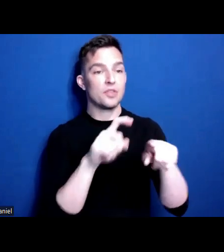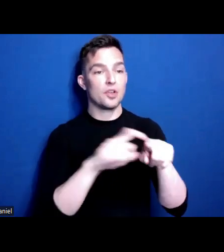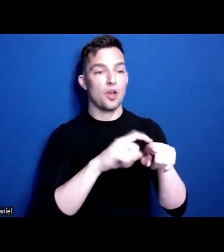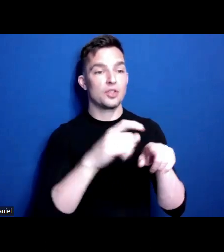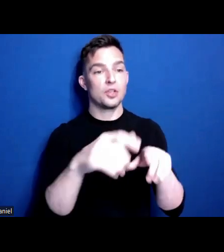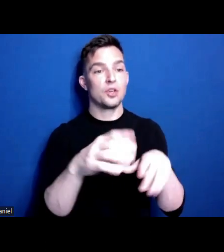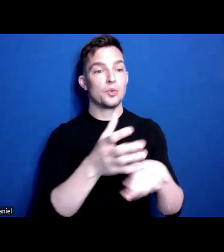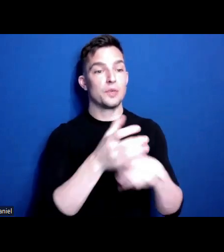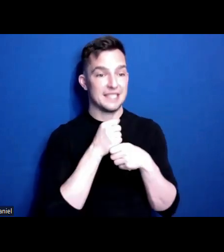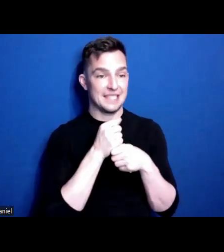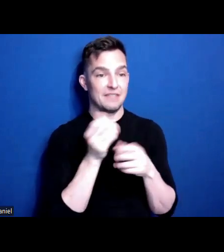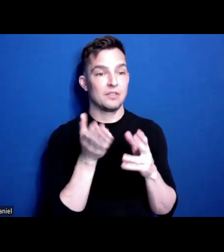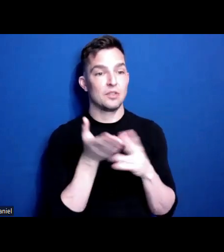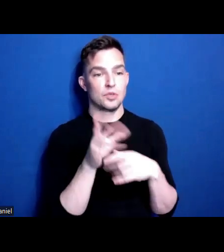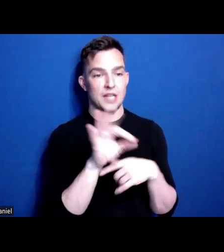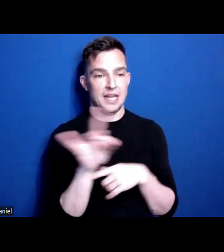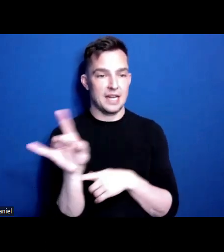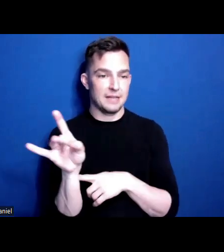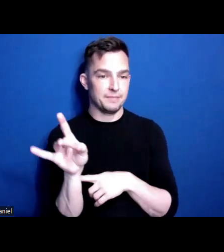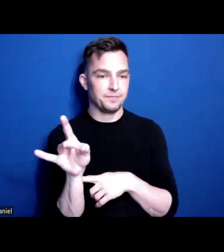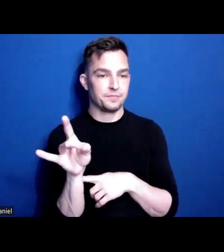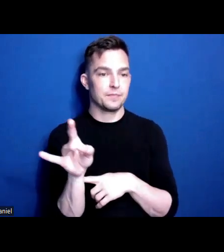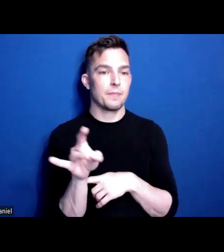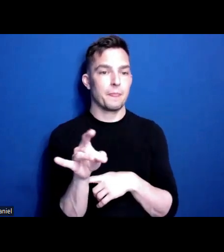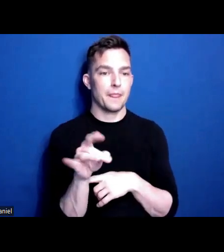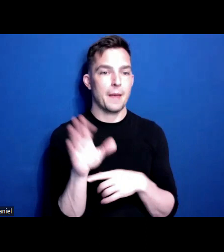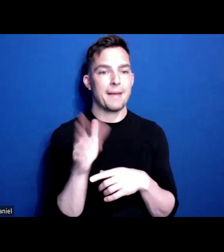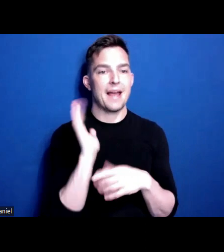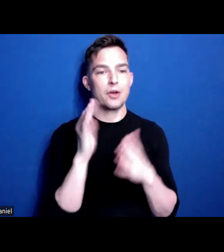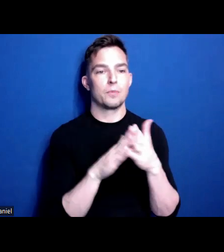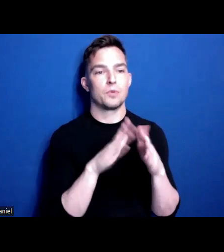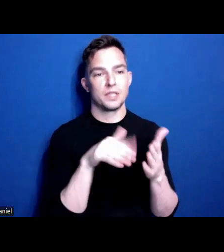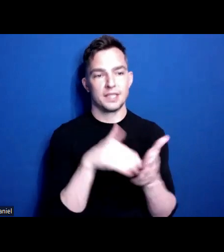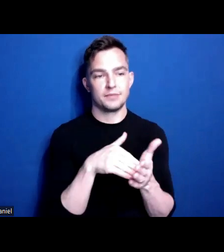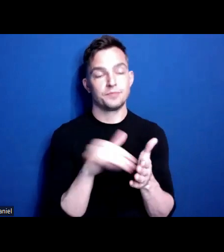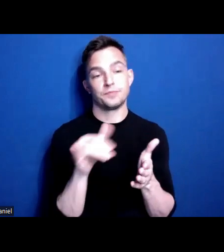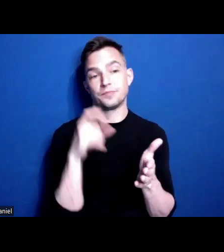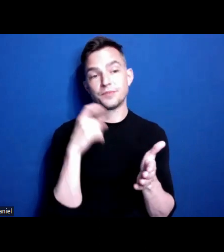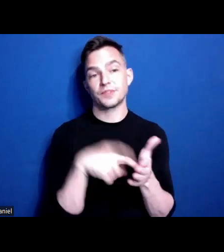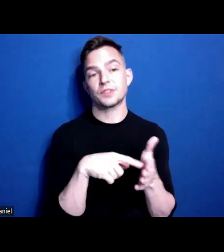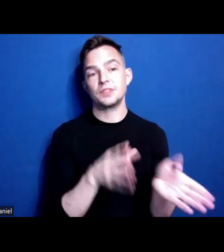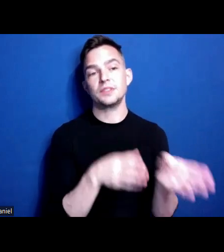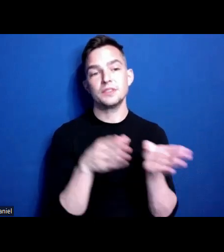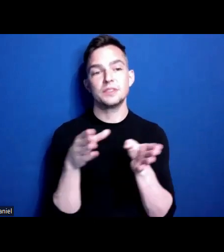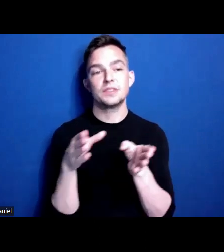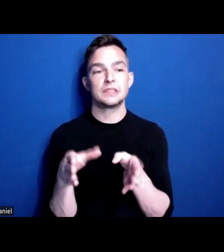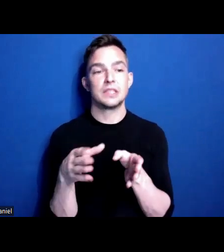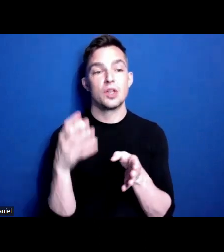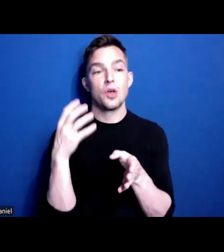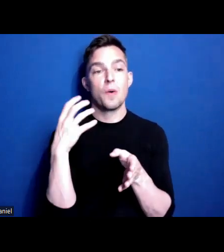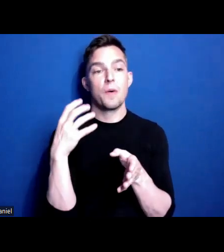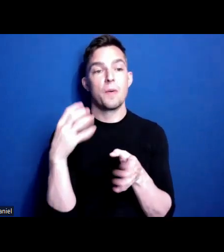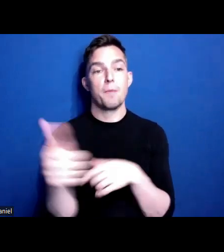received through 988 by our community center. It also indicates that the mobile